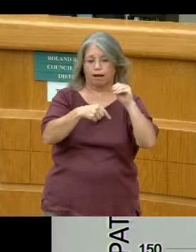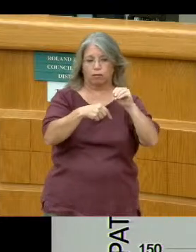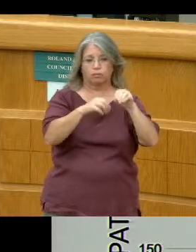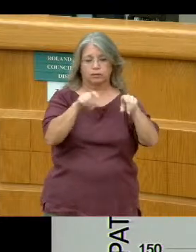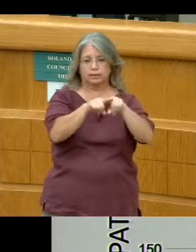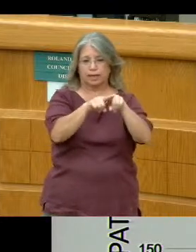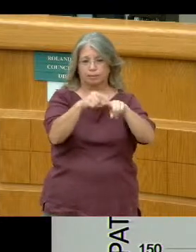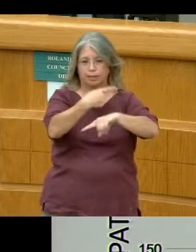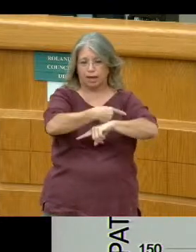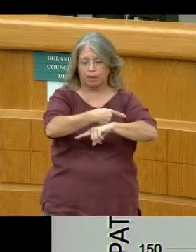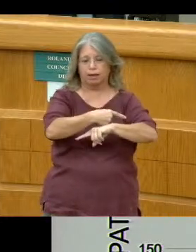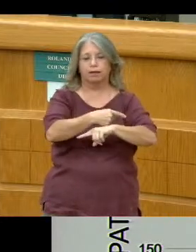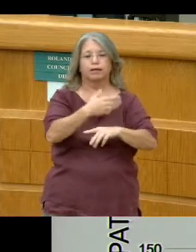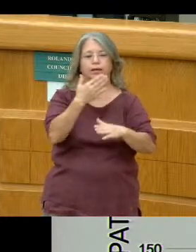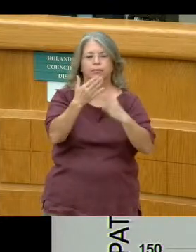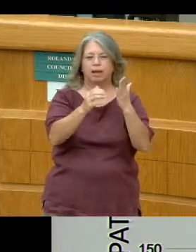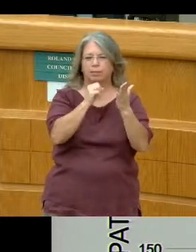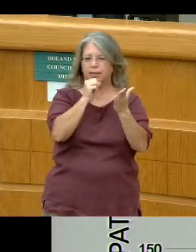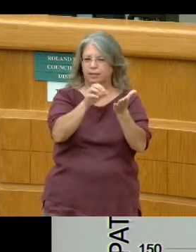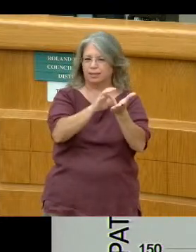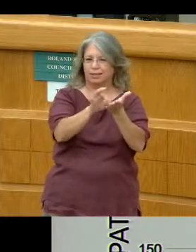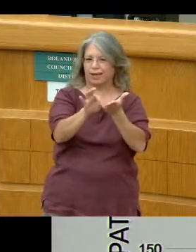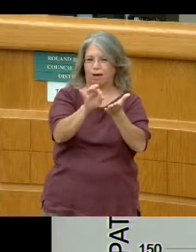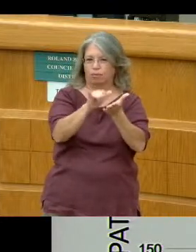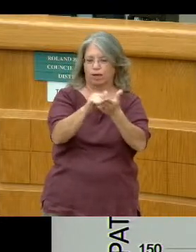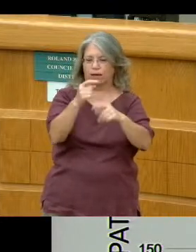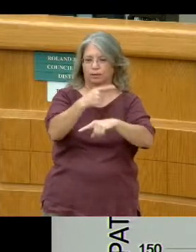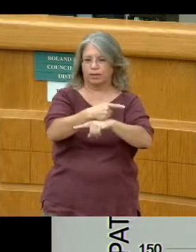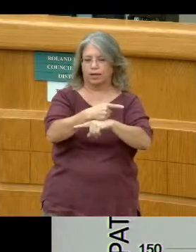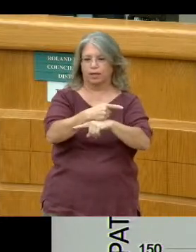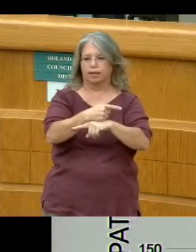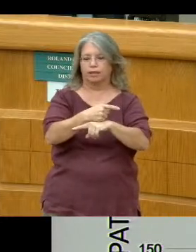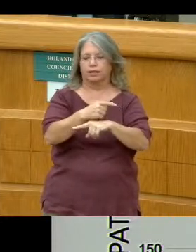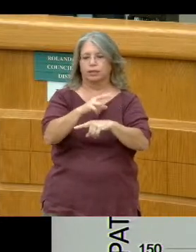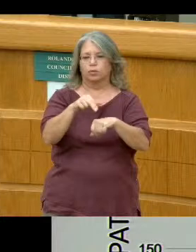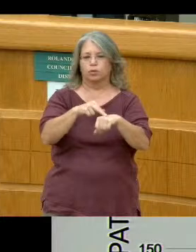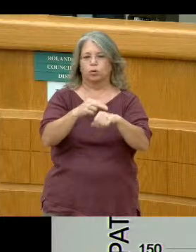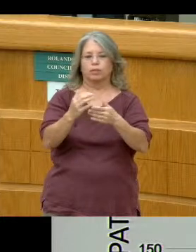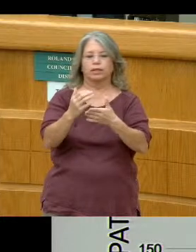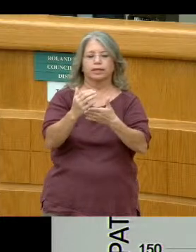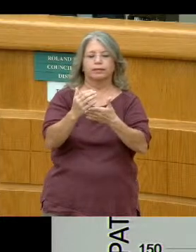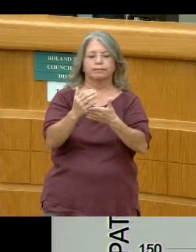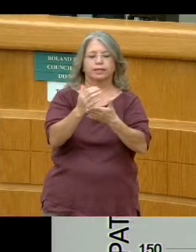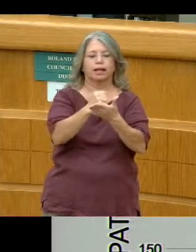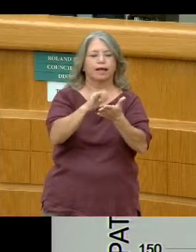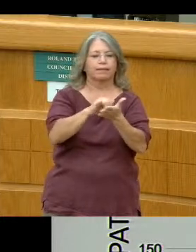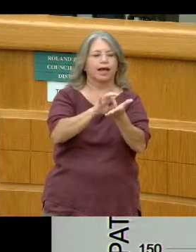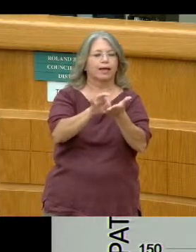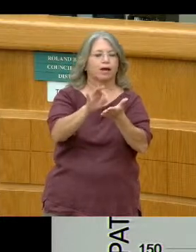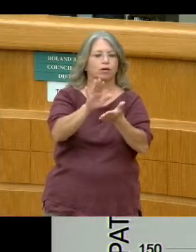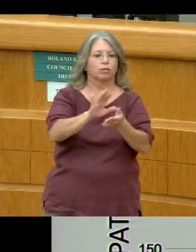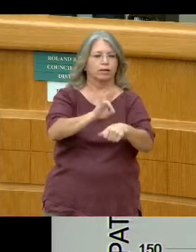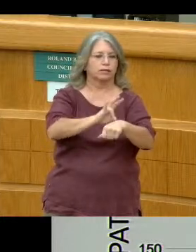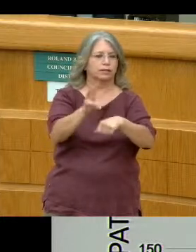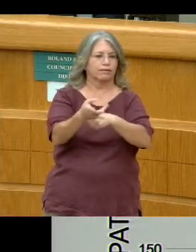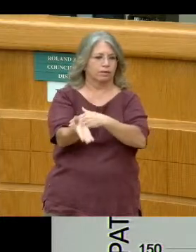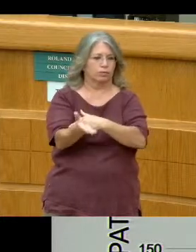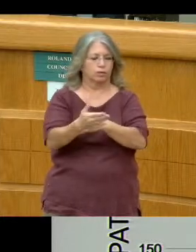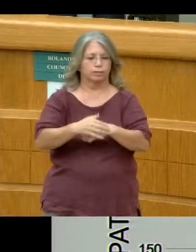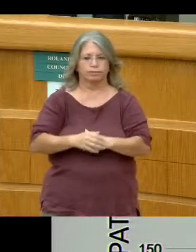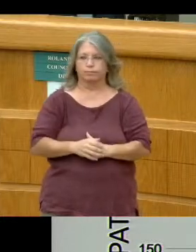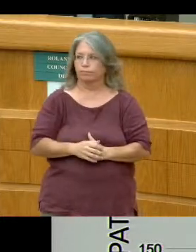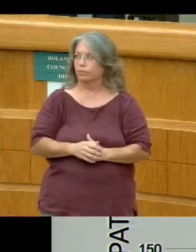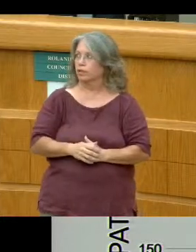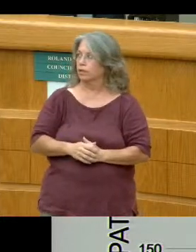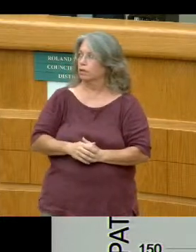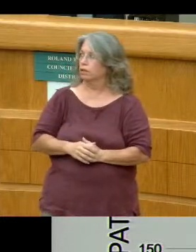at the time when the data is collected, usually about 7 a.m. So the points are the real data. The dark